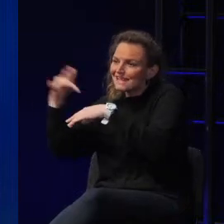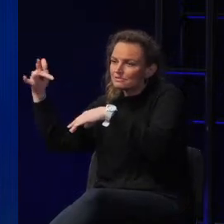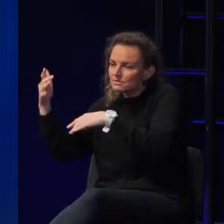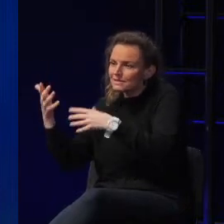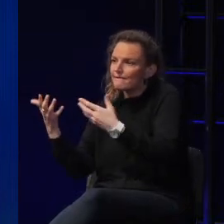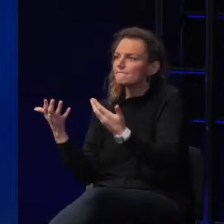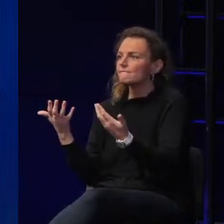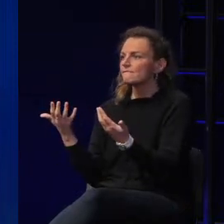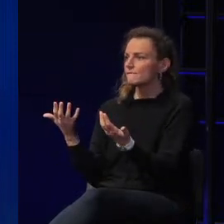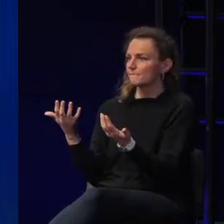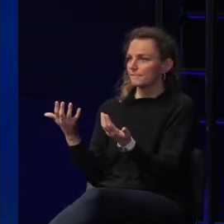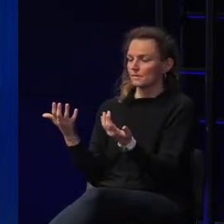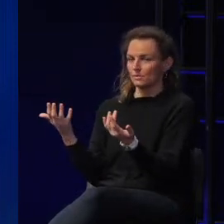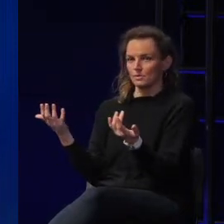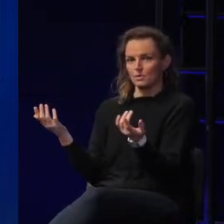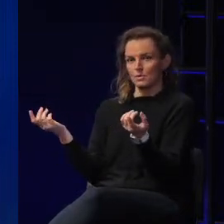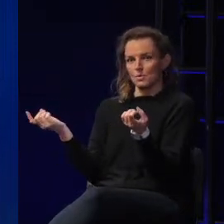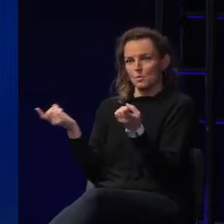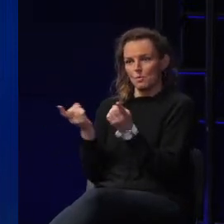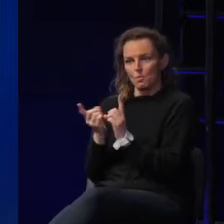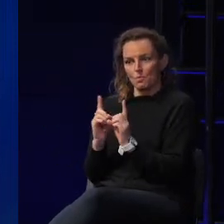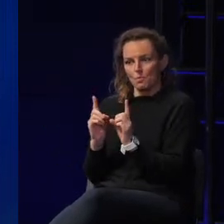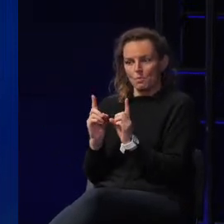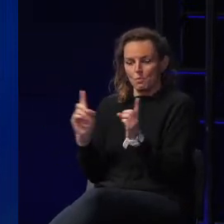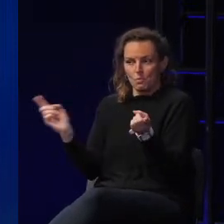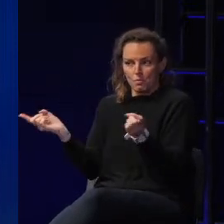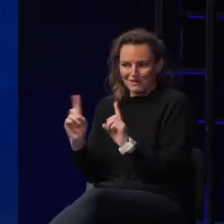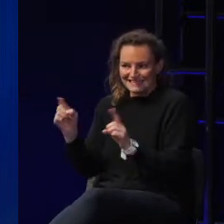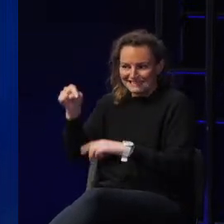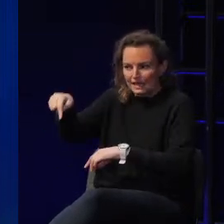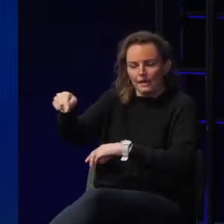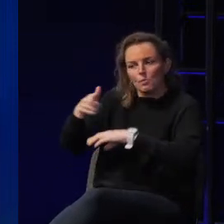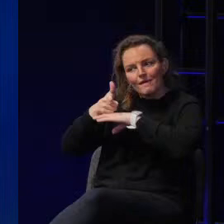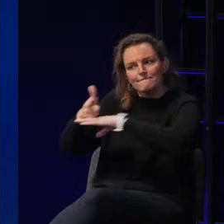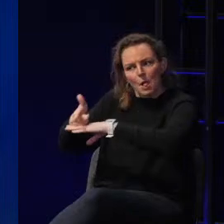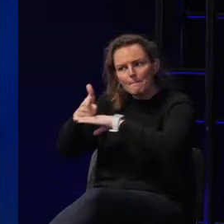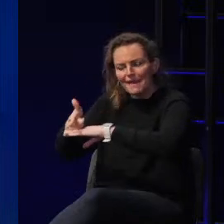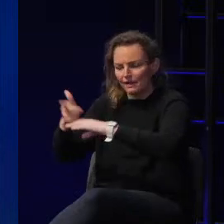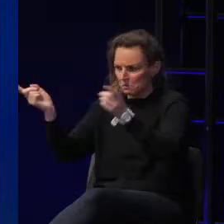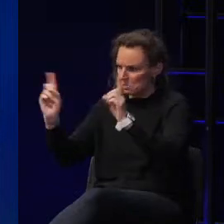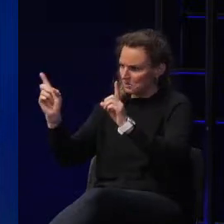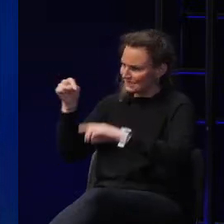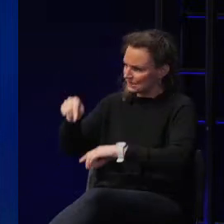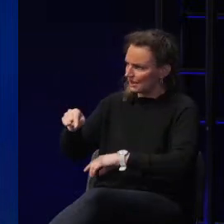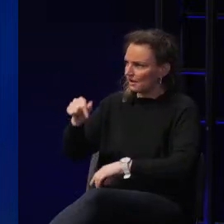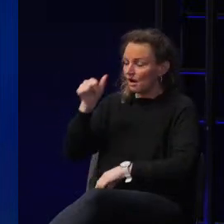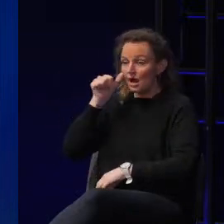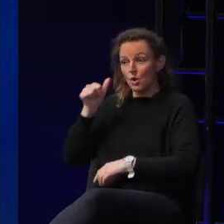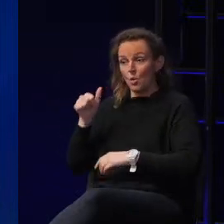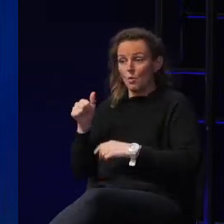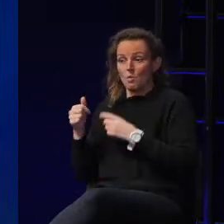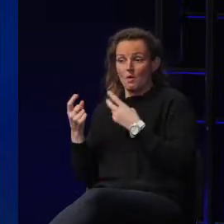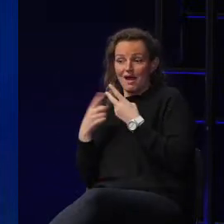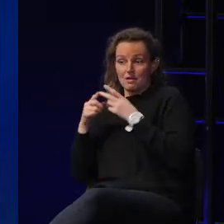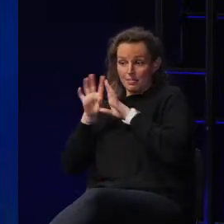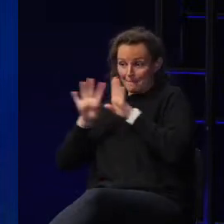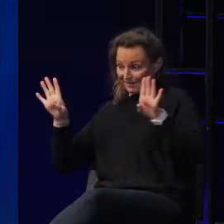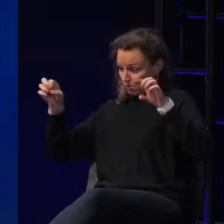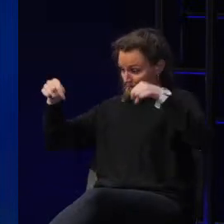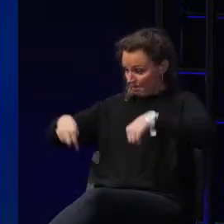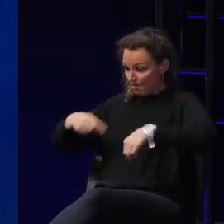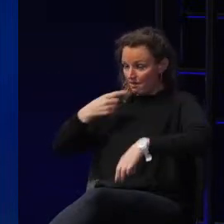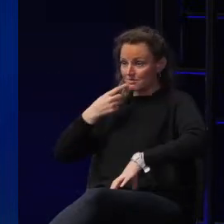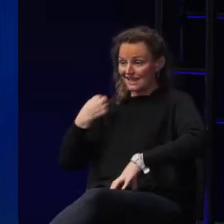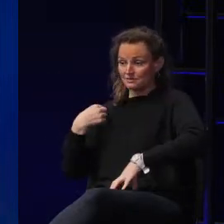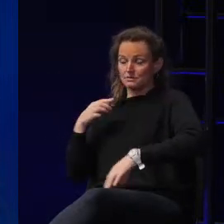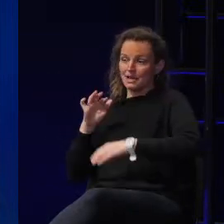to, what it is we're filming, so that if there is, and I know there was another panel here just yesterday about this very